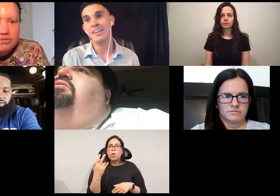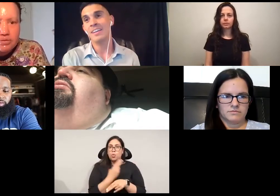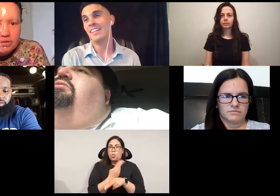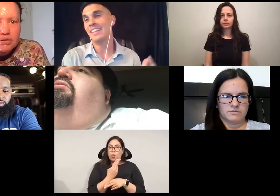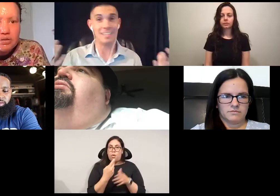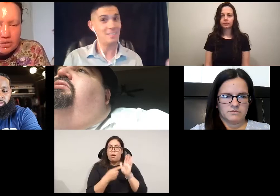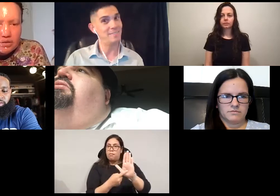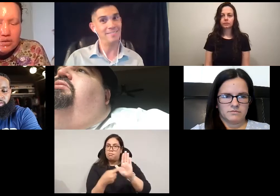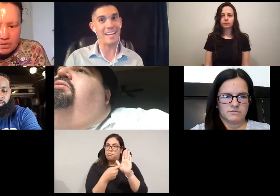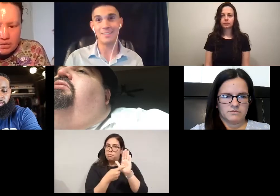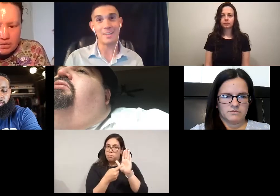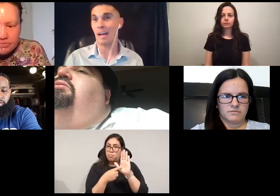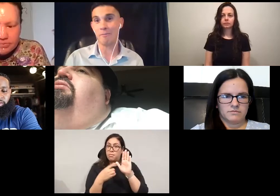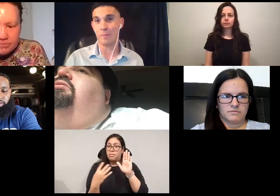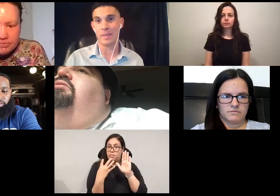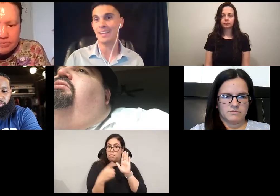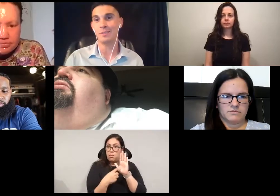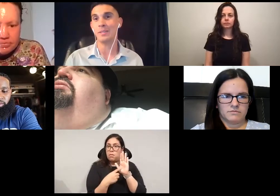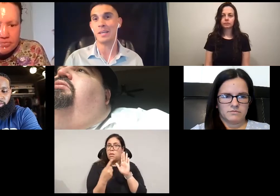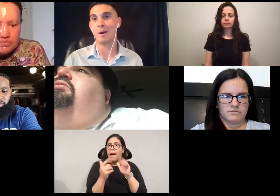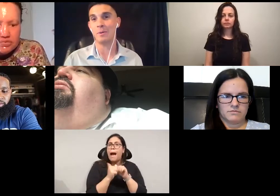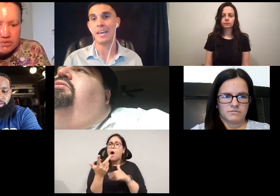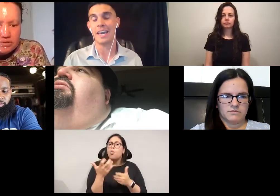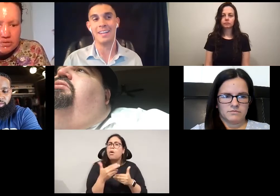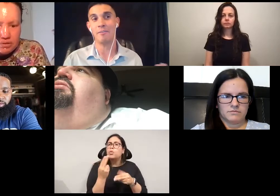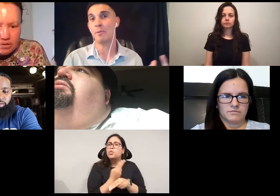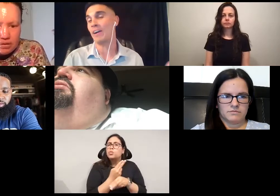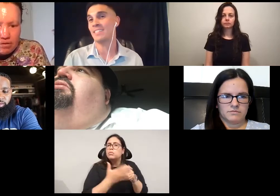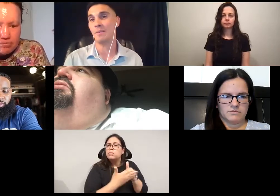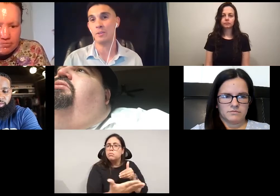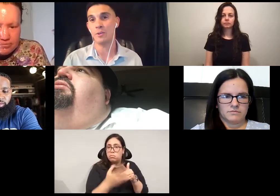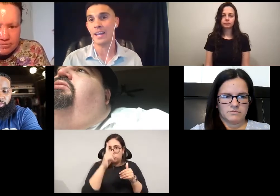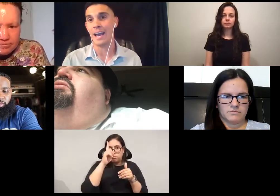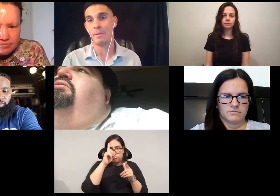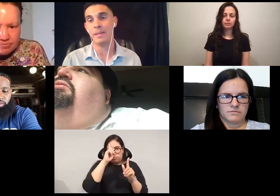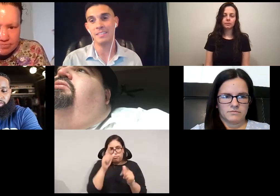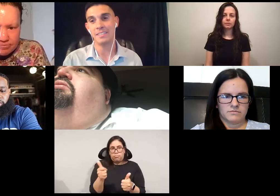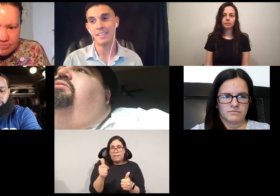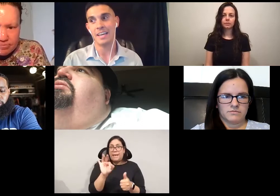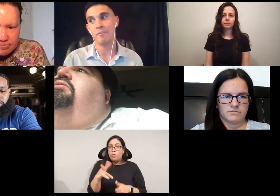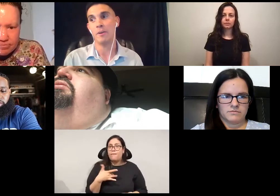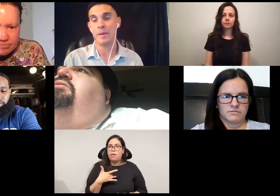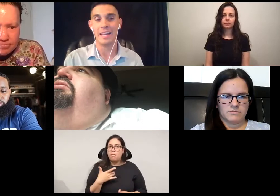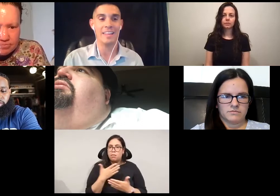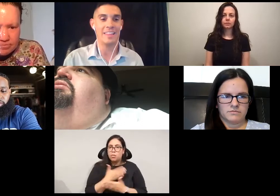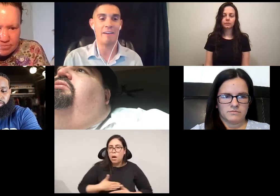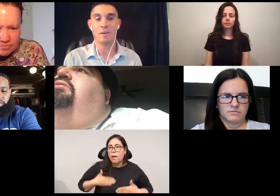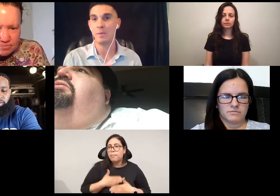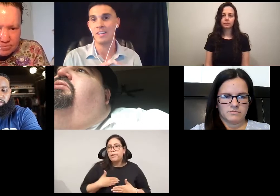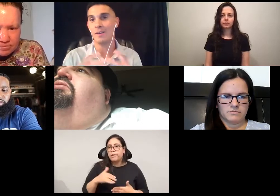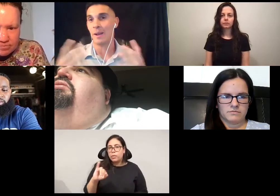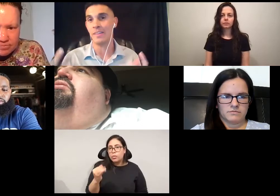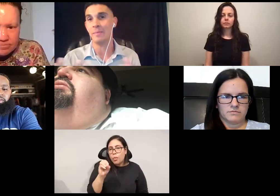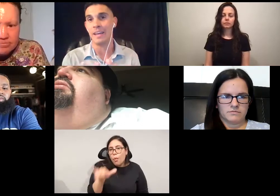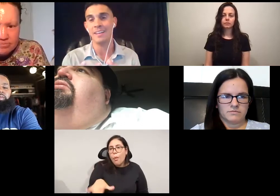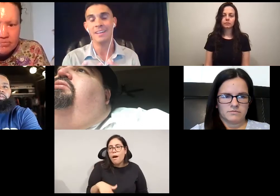there, that's their platform. They can do what they want with it. And if it provides them with joy and happiness and fulfillment, and they have a